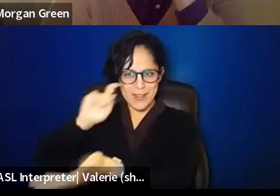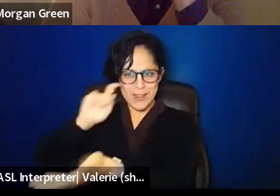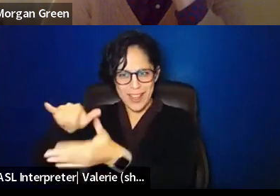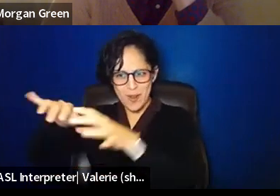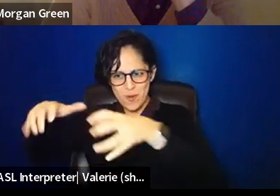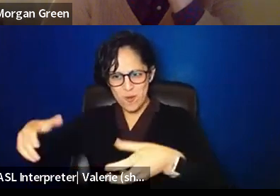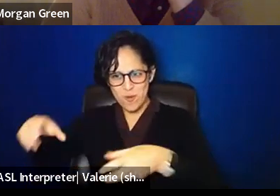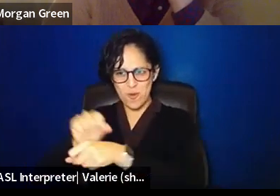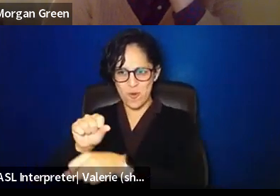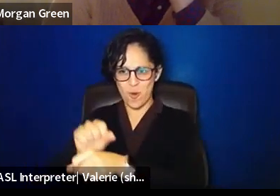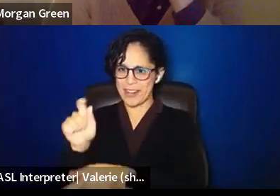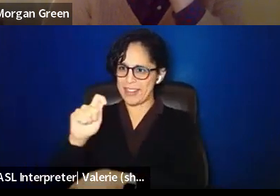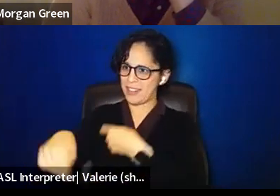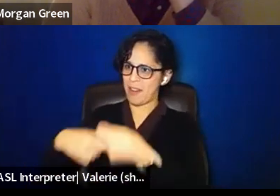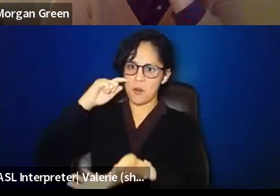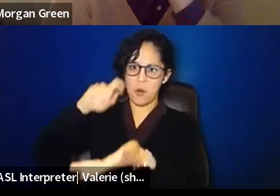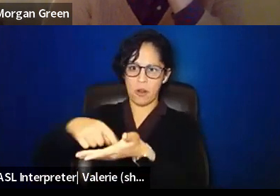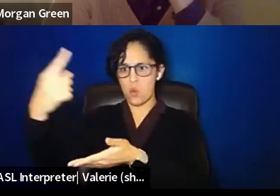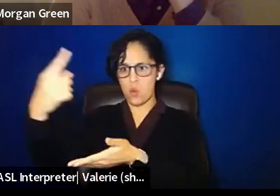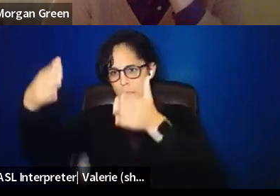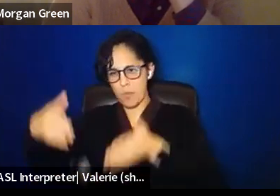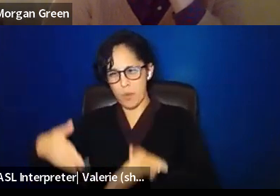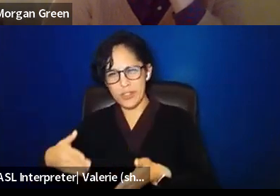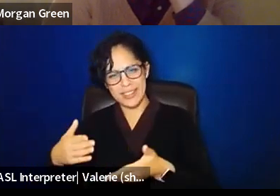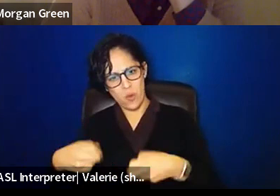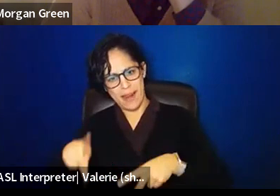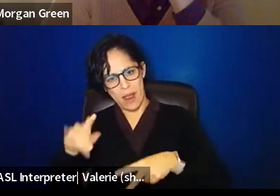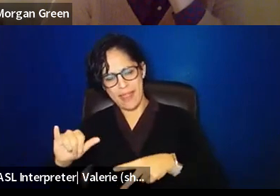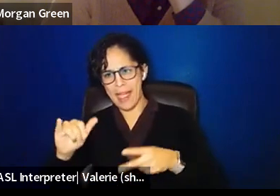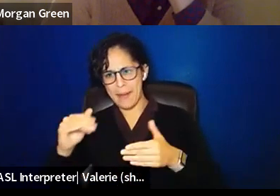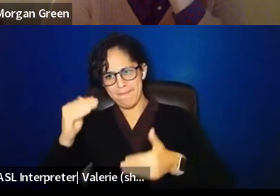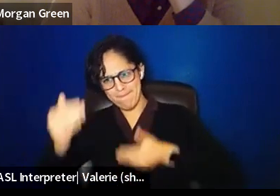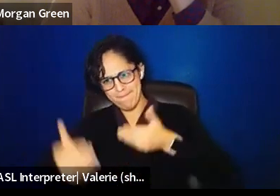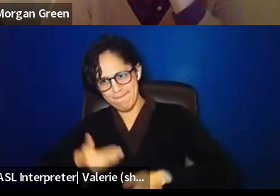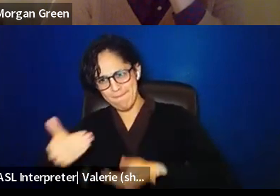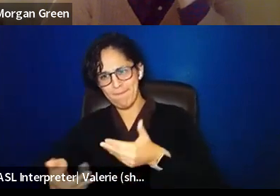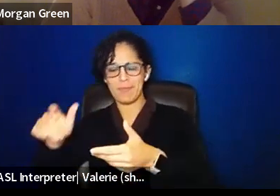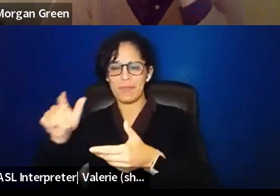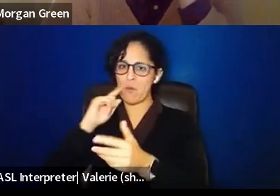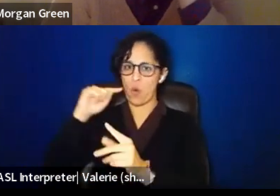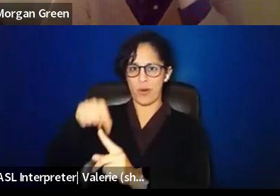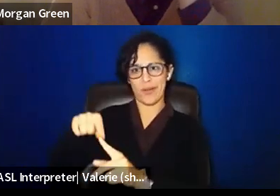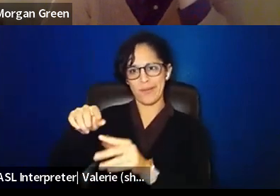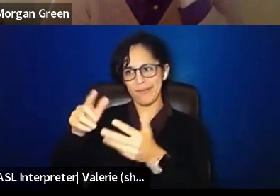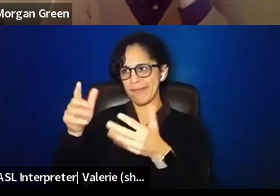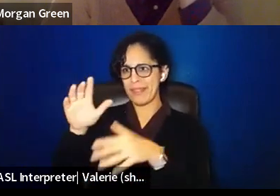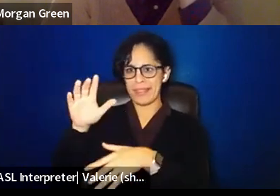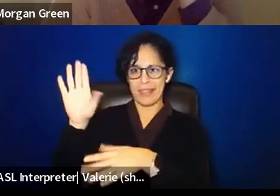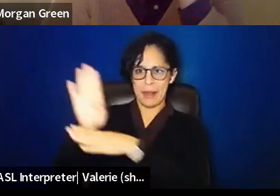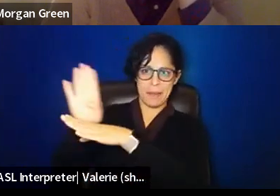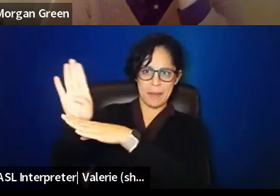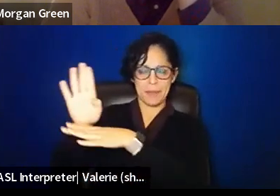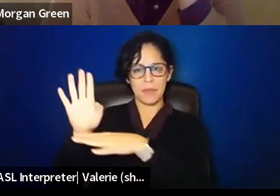move the organization forward. And so that was really helpful for me, not only in crystallizing